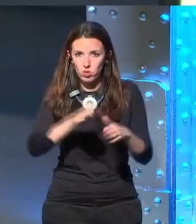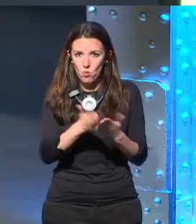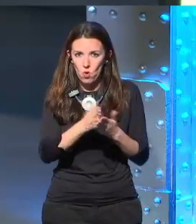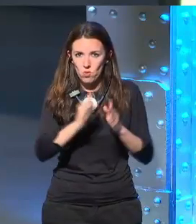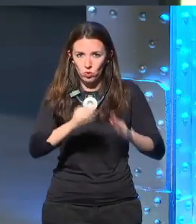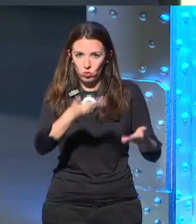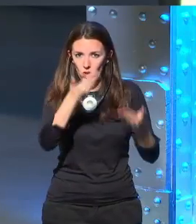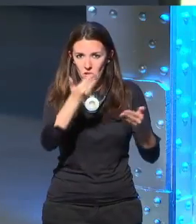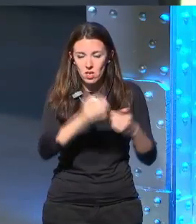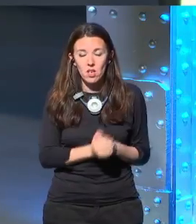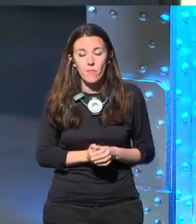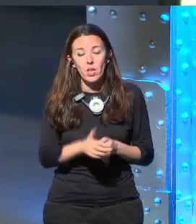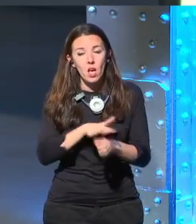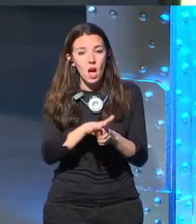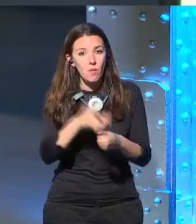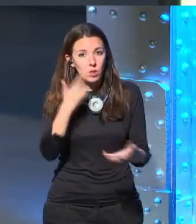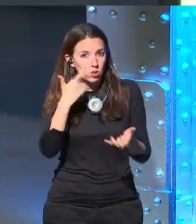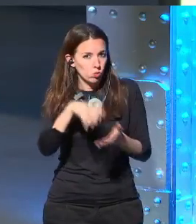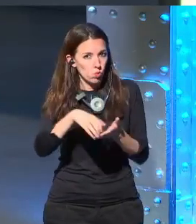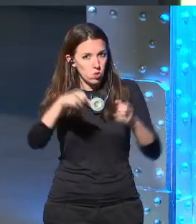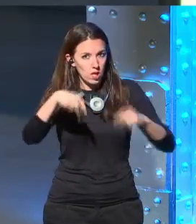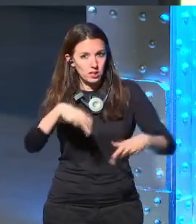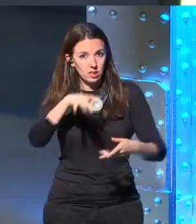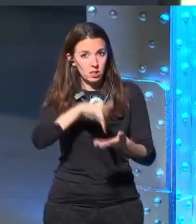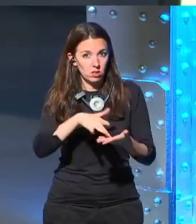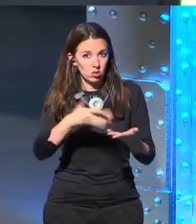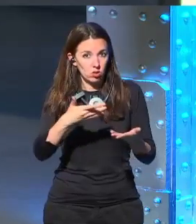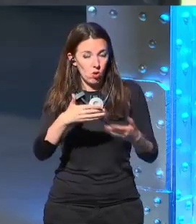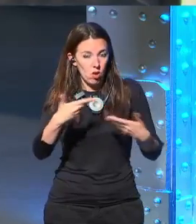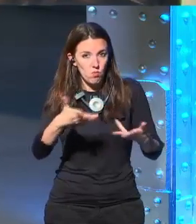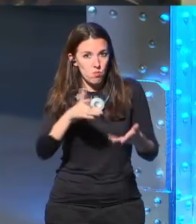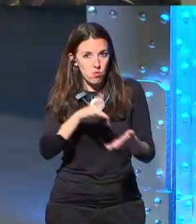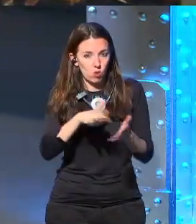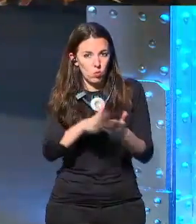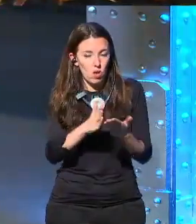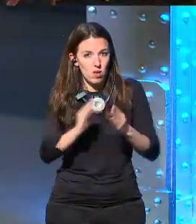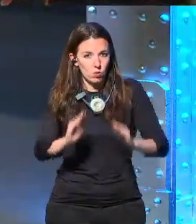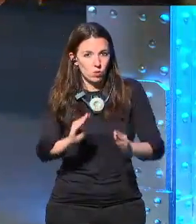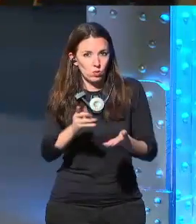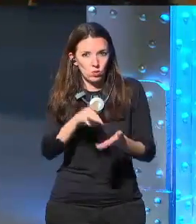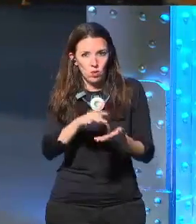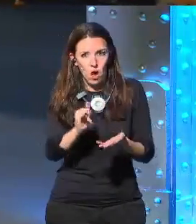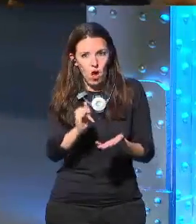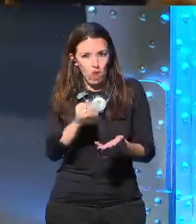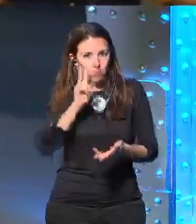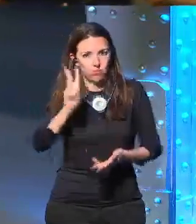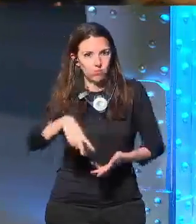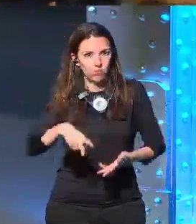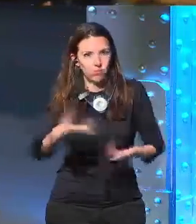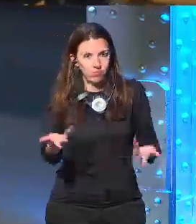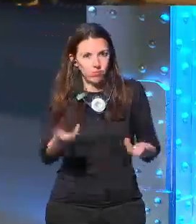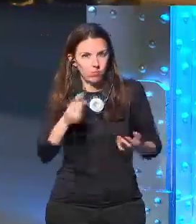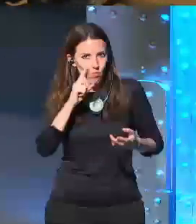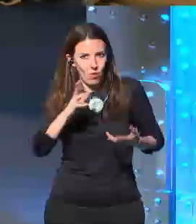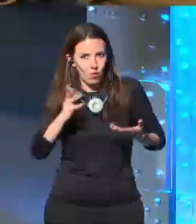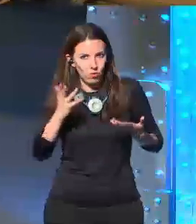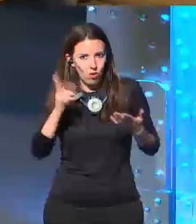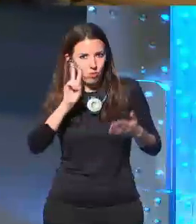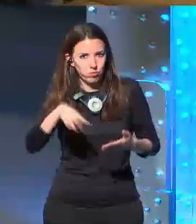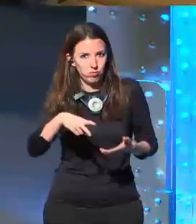This is the work to whom Walter Isaacson has dedicated his last book. And from an artistic point of view, well, his work